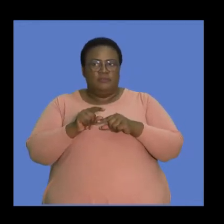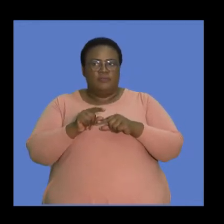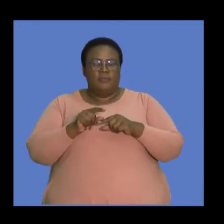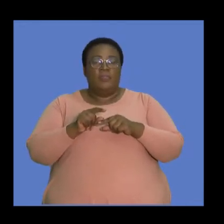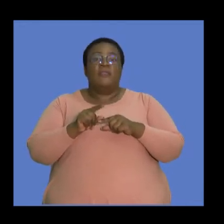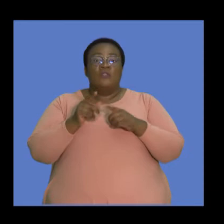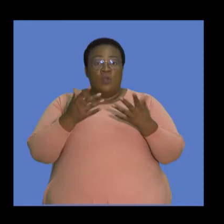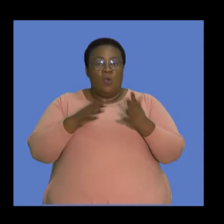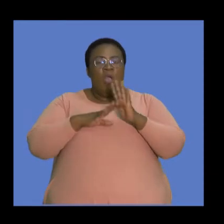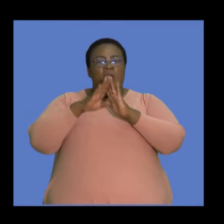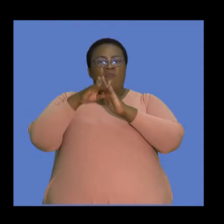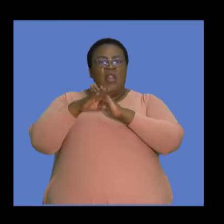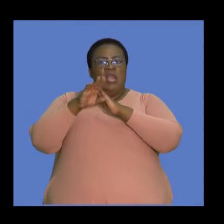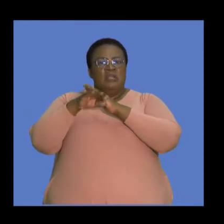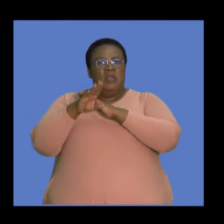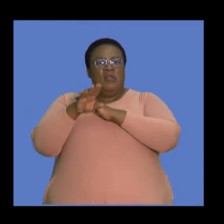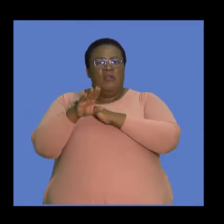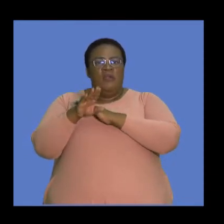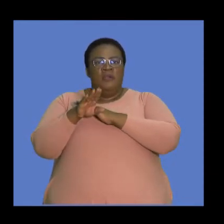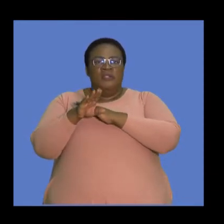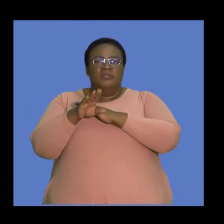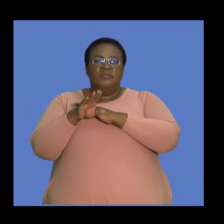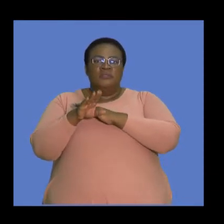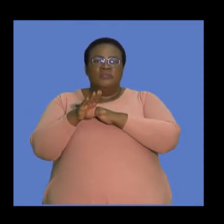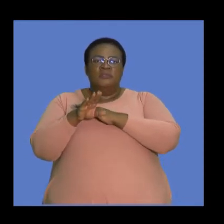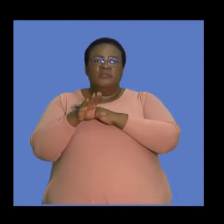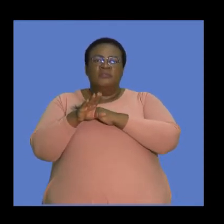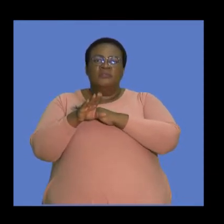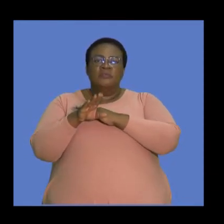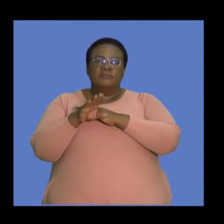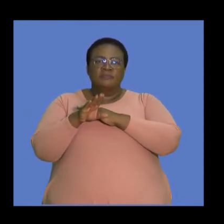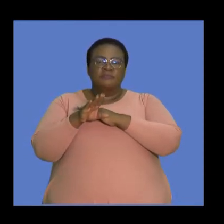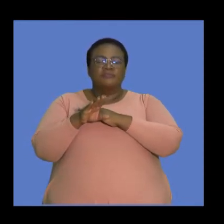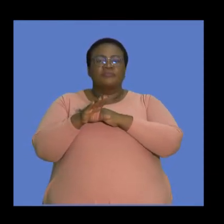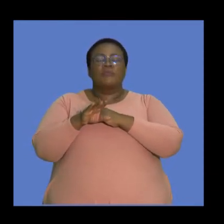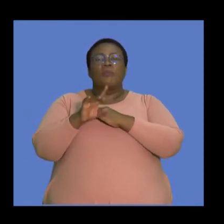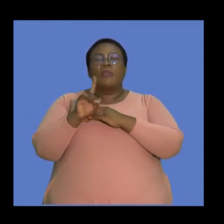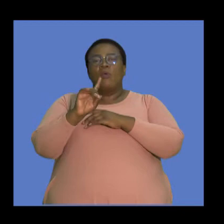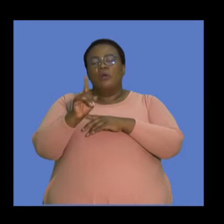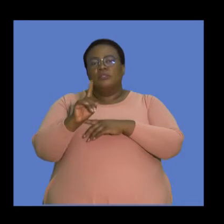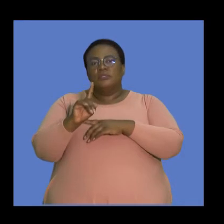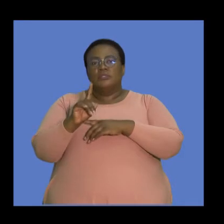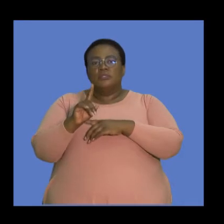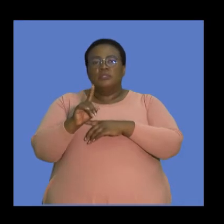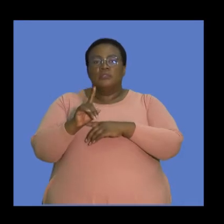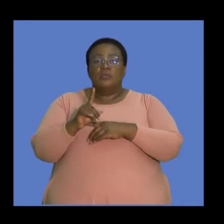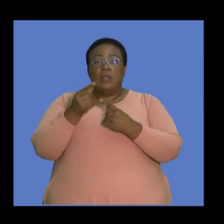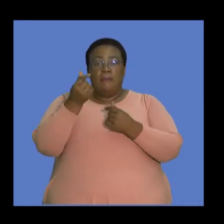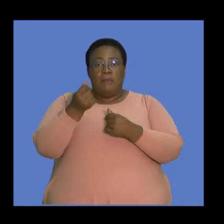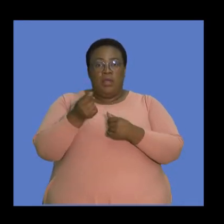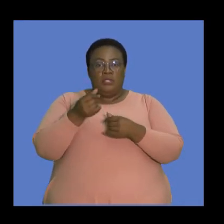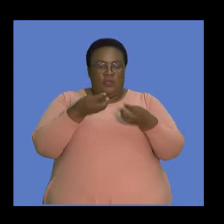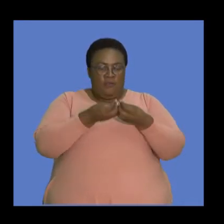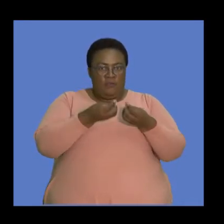And therefore, inflation will then be the rate at which the price of goods and services increase every